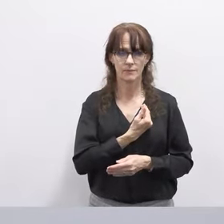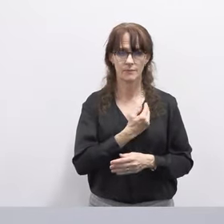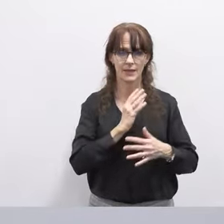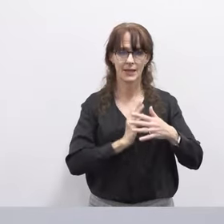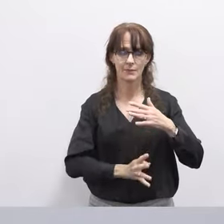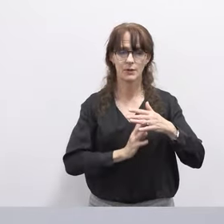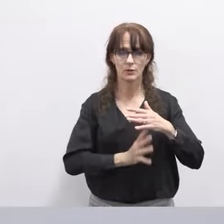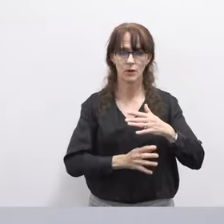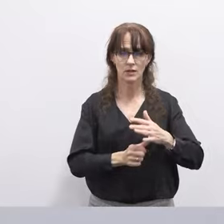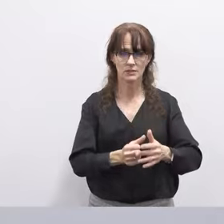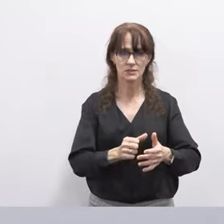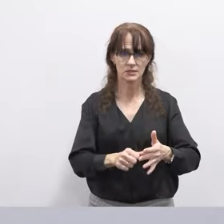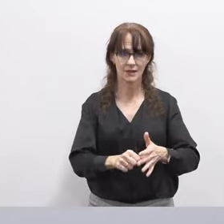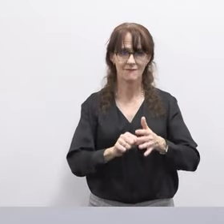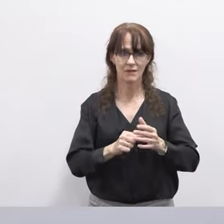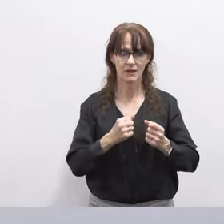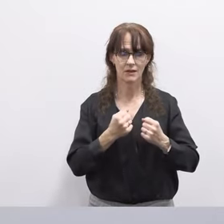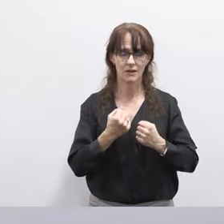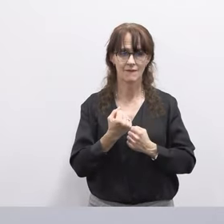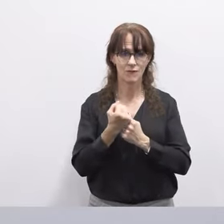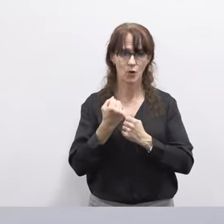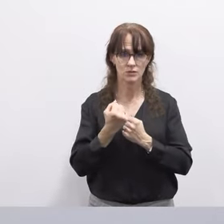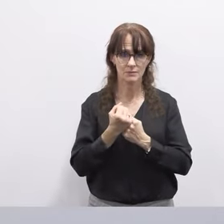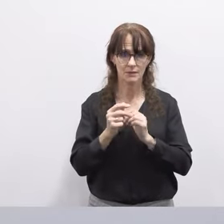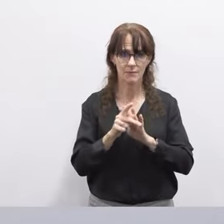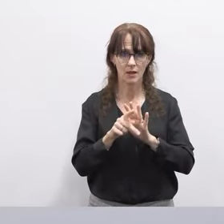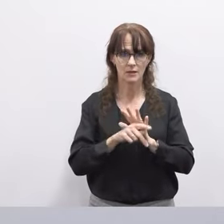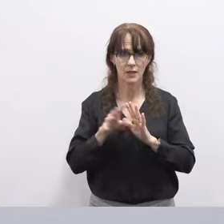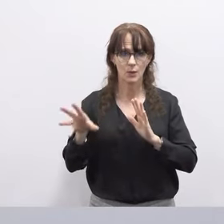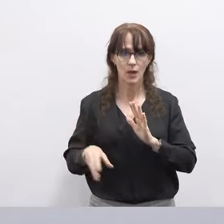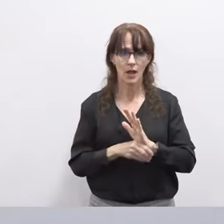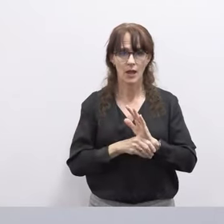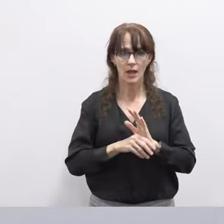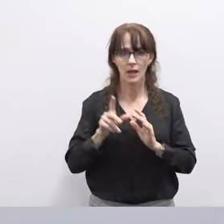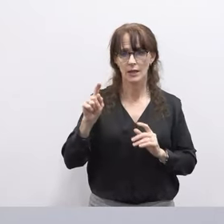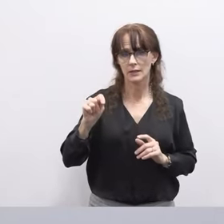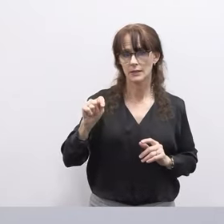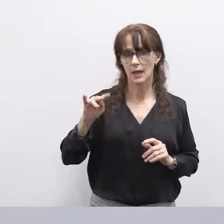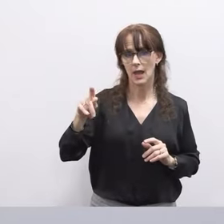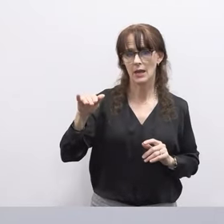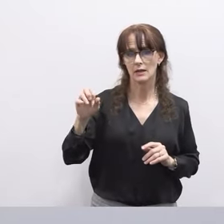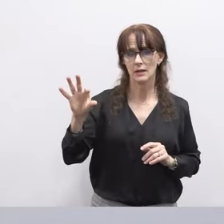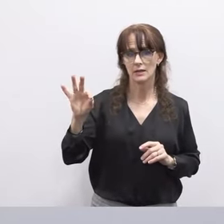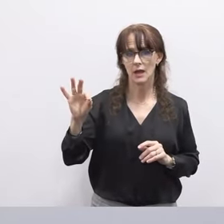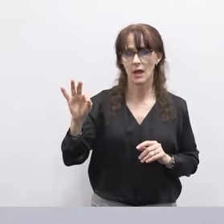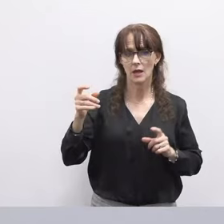immigration enforcement policy, we added our Title IX coordinator